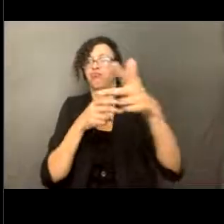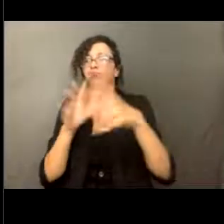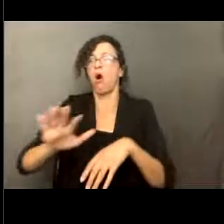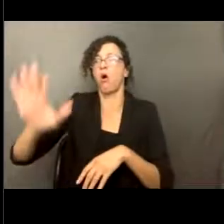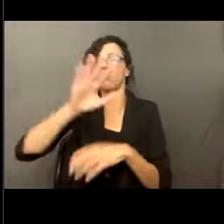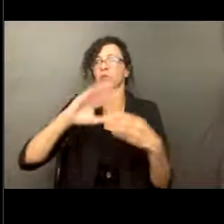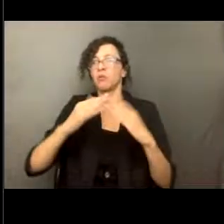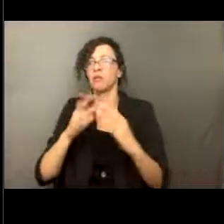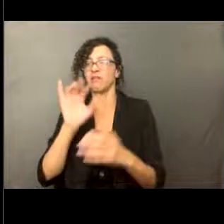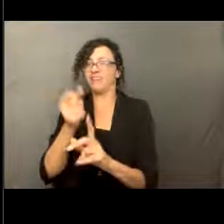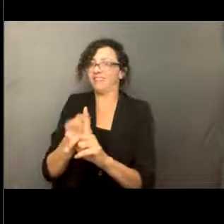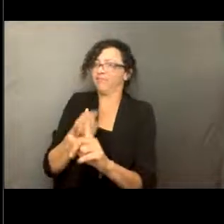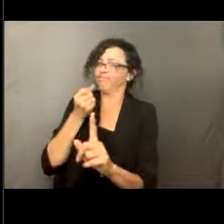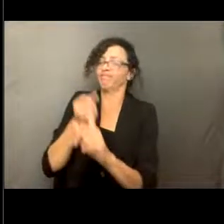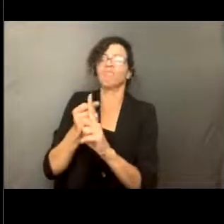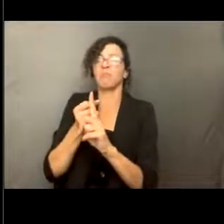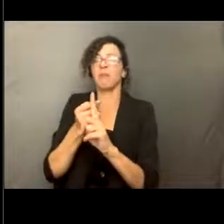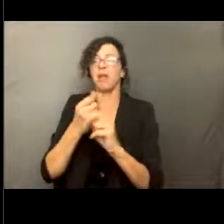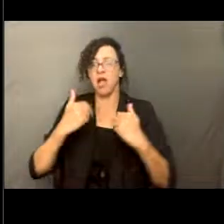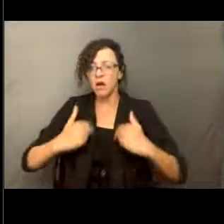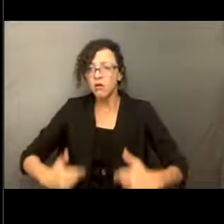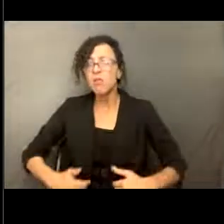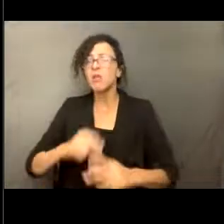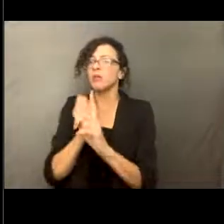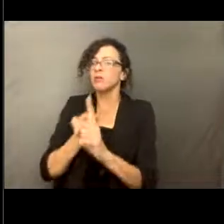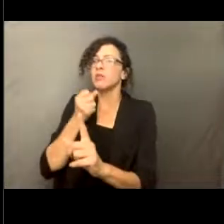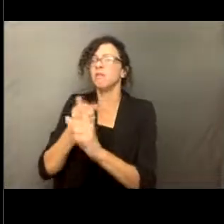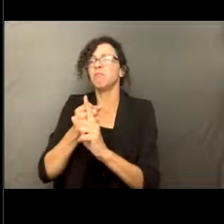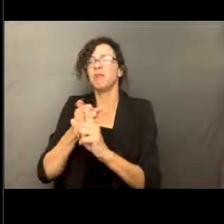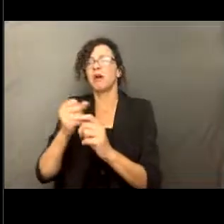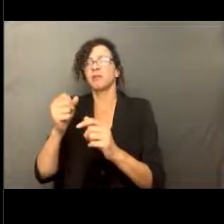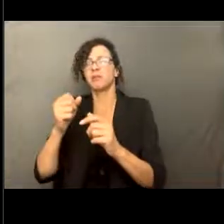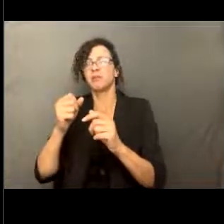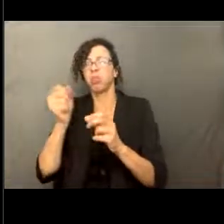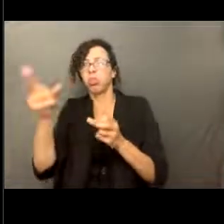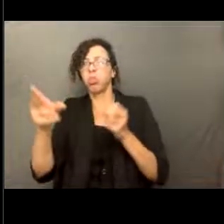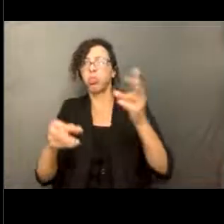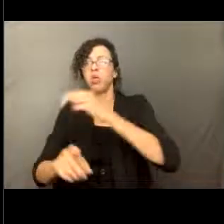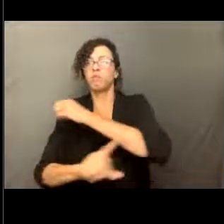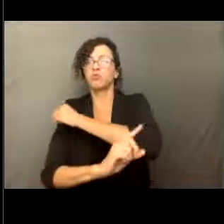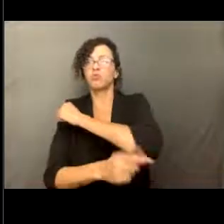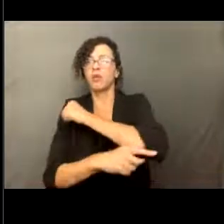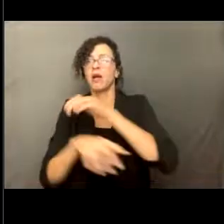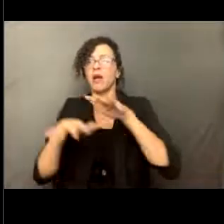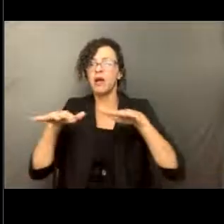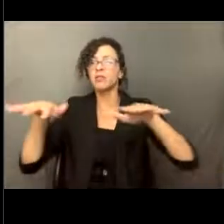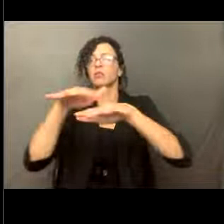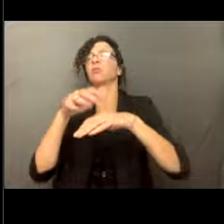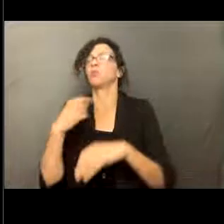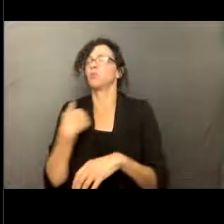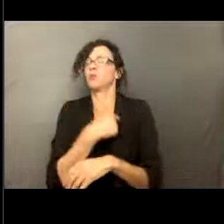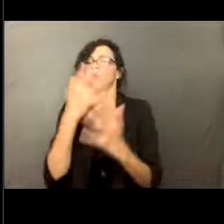looking at solutions or opportunities to kind of mitigate or find alternatives to that truck and warehouse traffic.